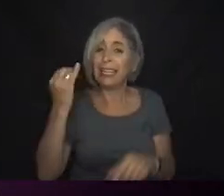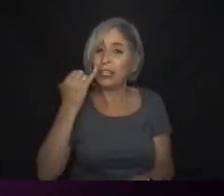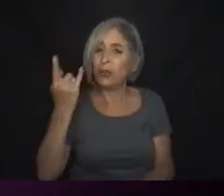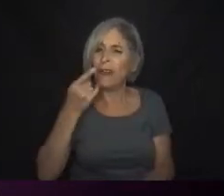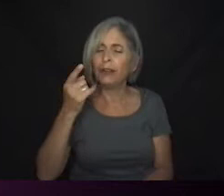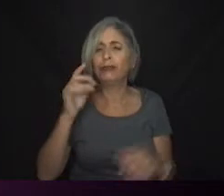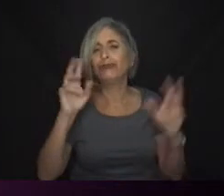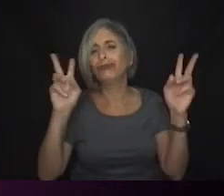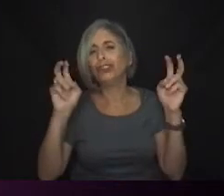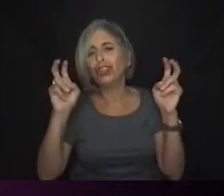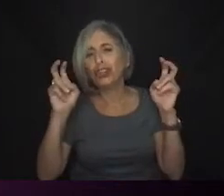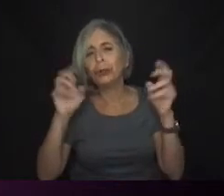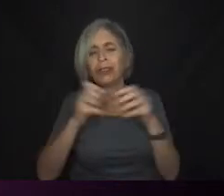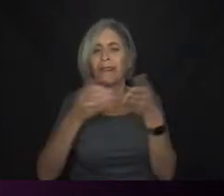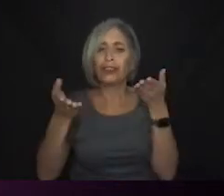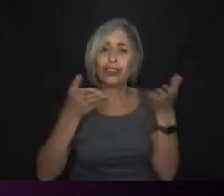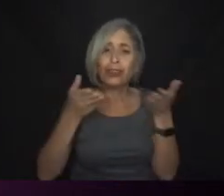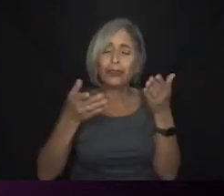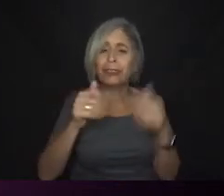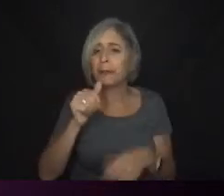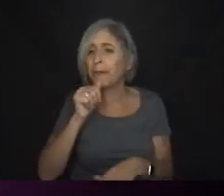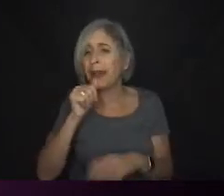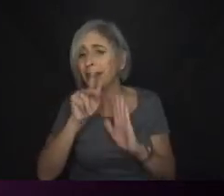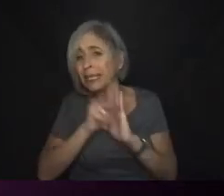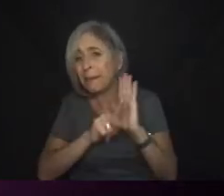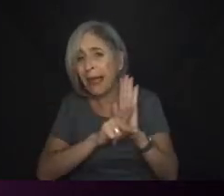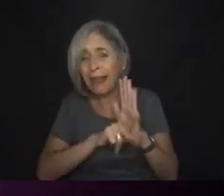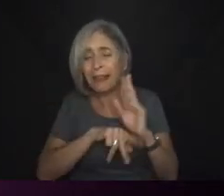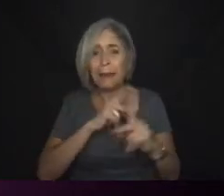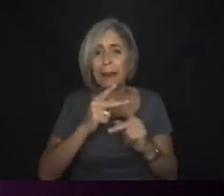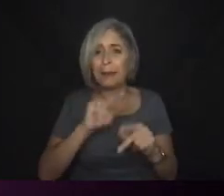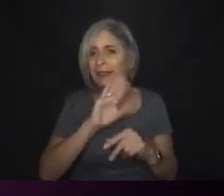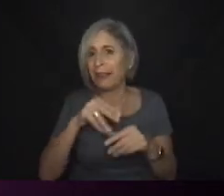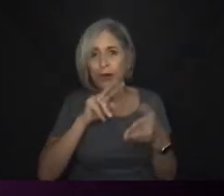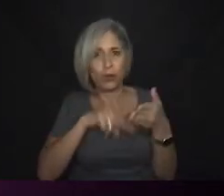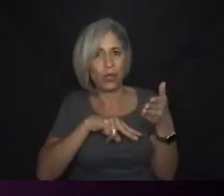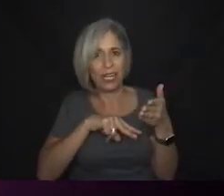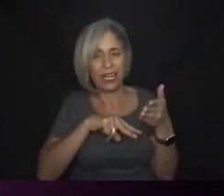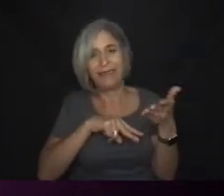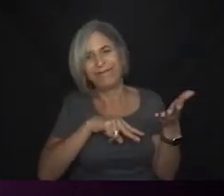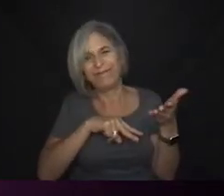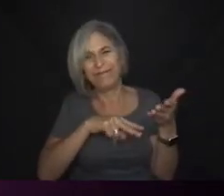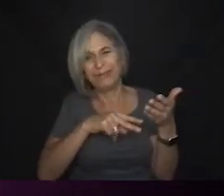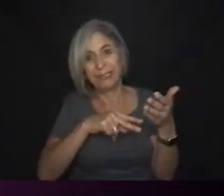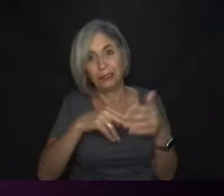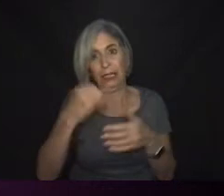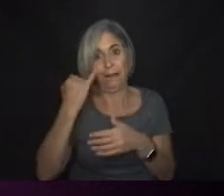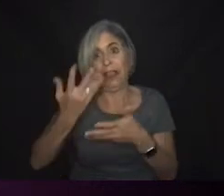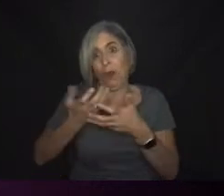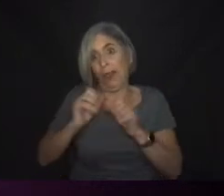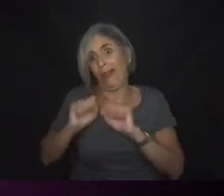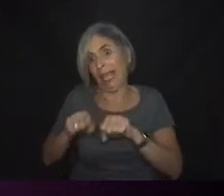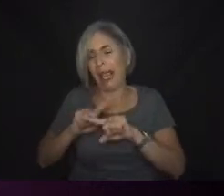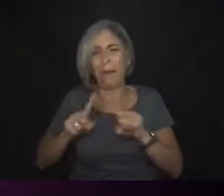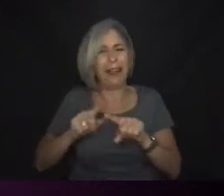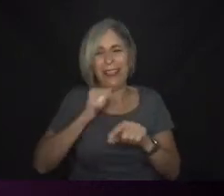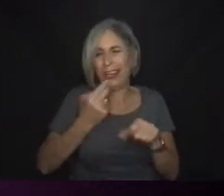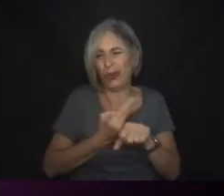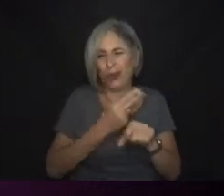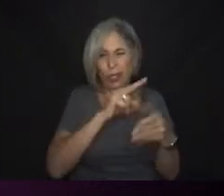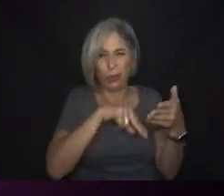of service, some type of privacy policy that people usually don't read unless they really want to. You have some other page